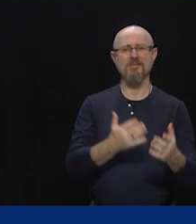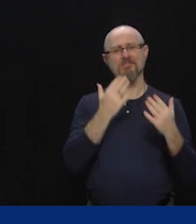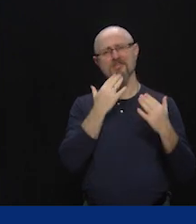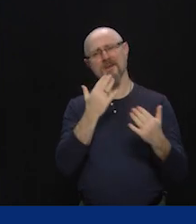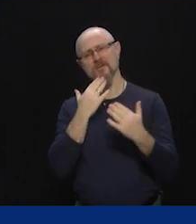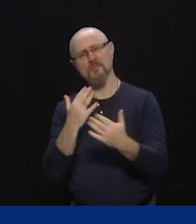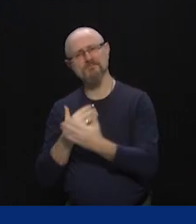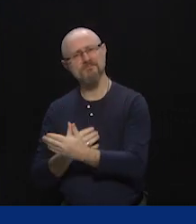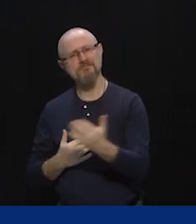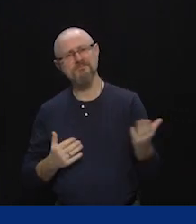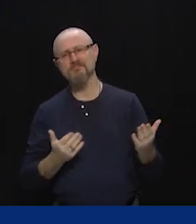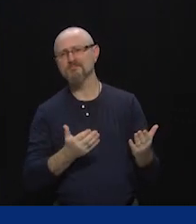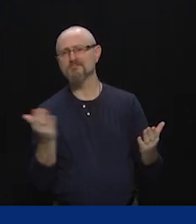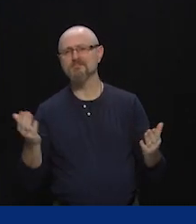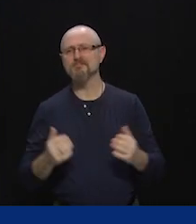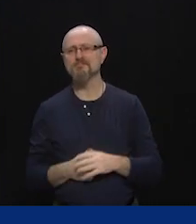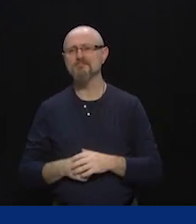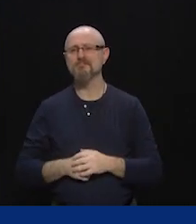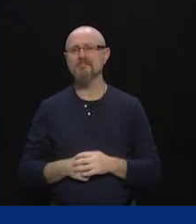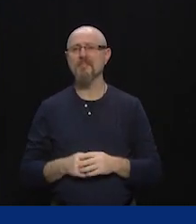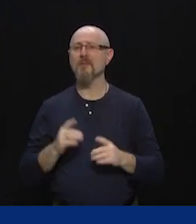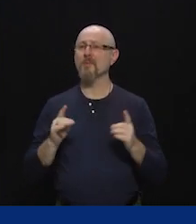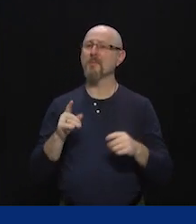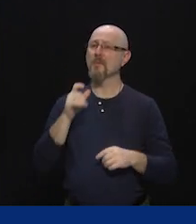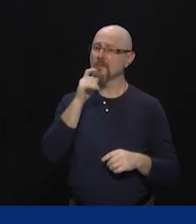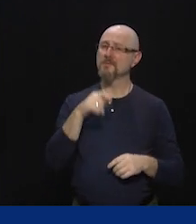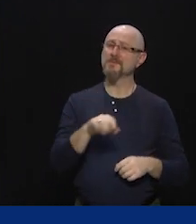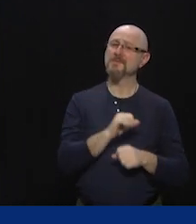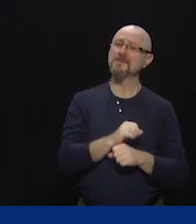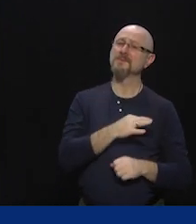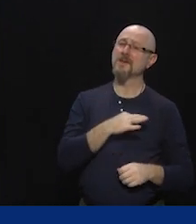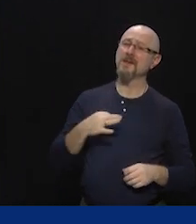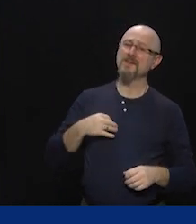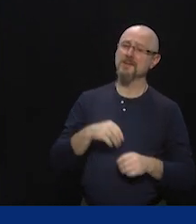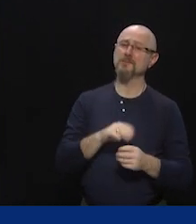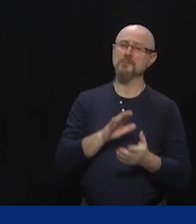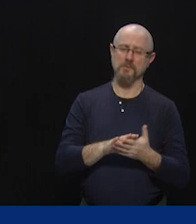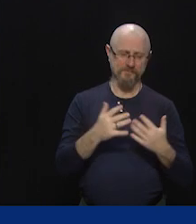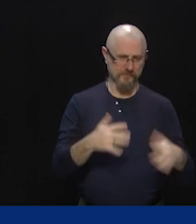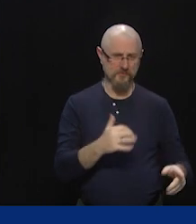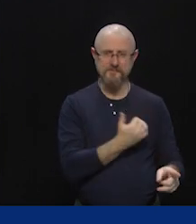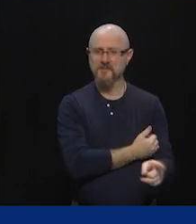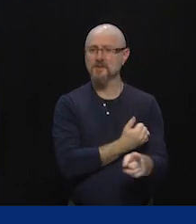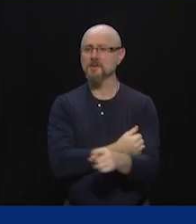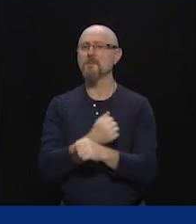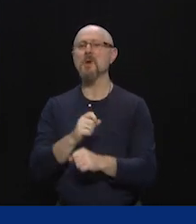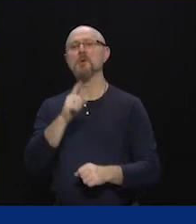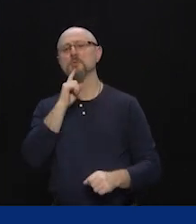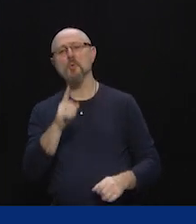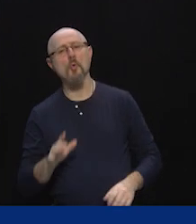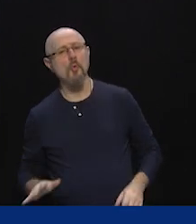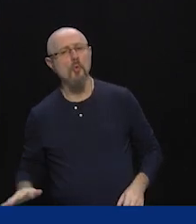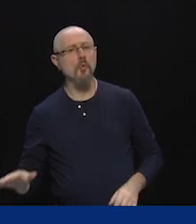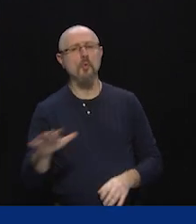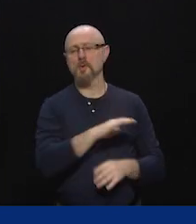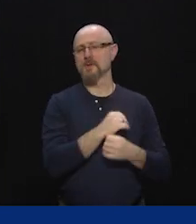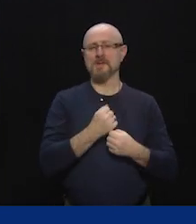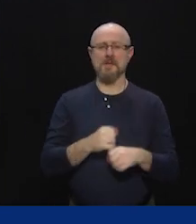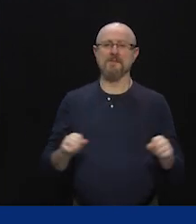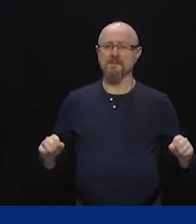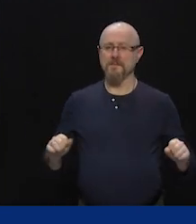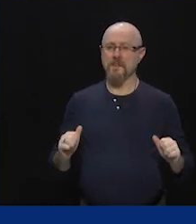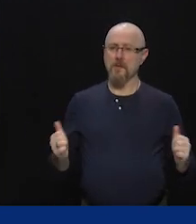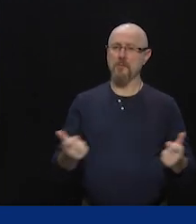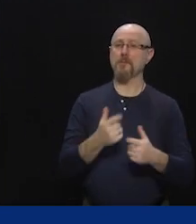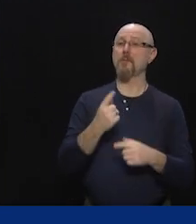can, as well as the people who work as the staff in schools. So we want to make sure that they're safe. So there's not going to be one number. It's going to